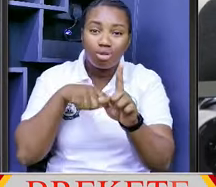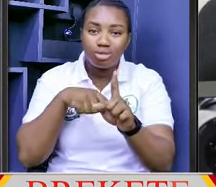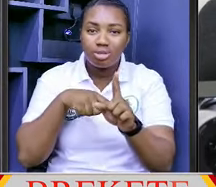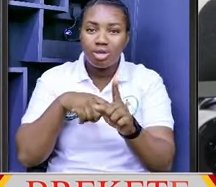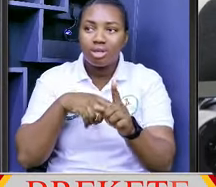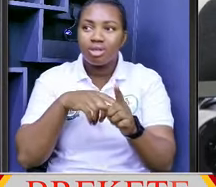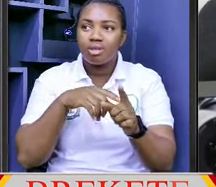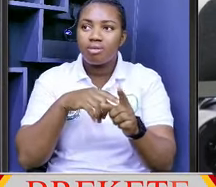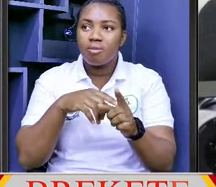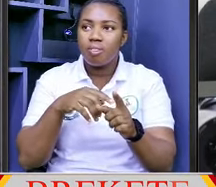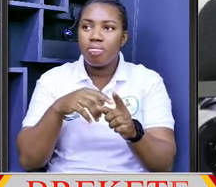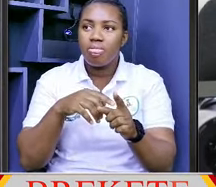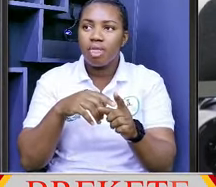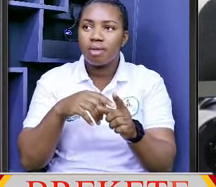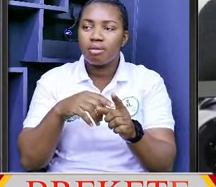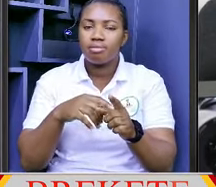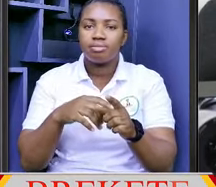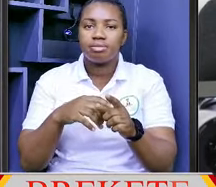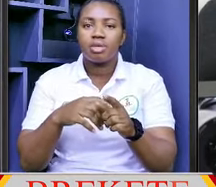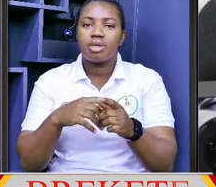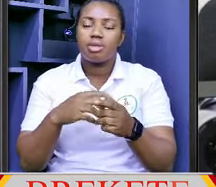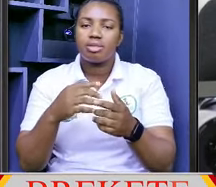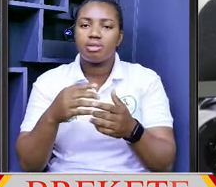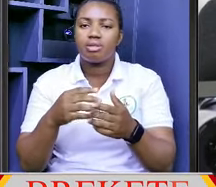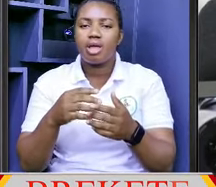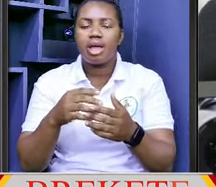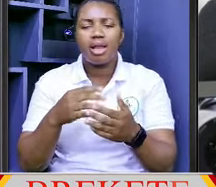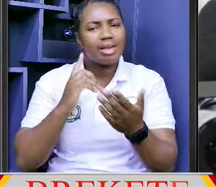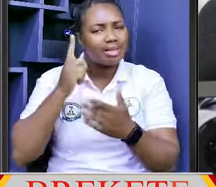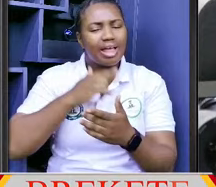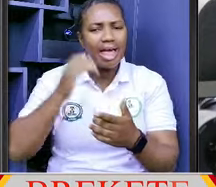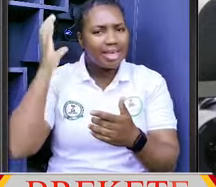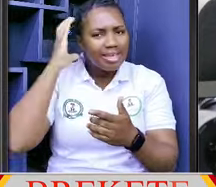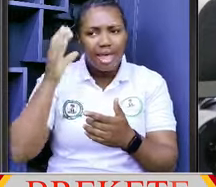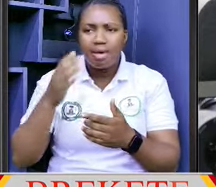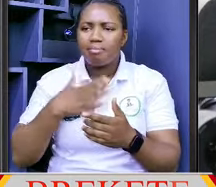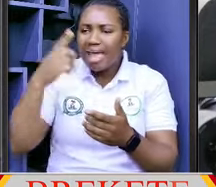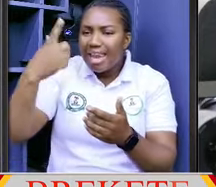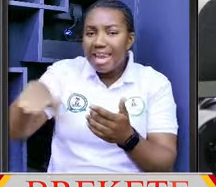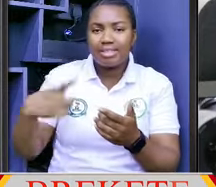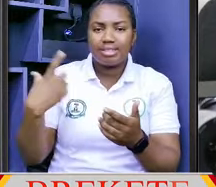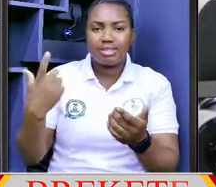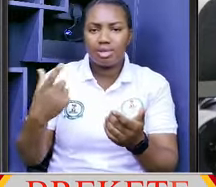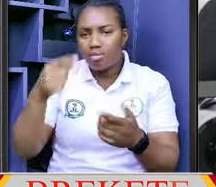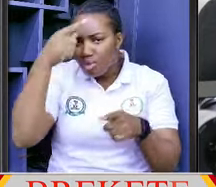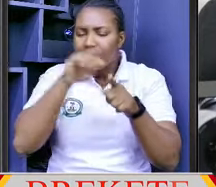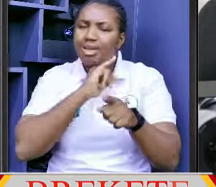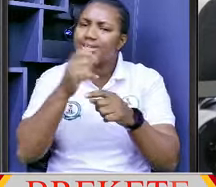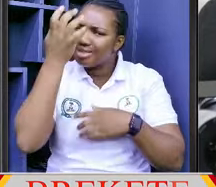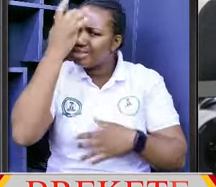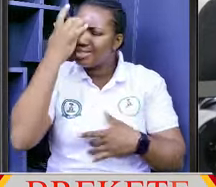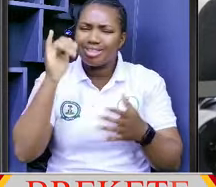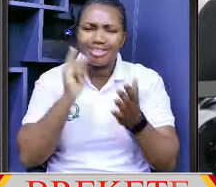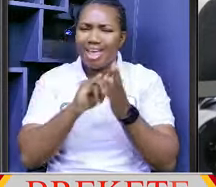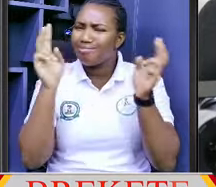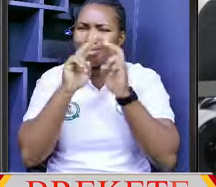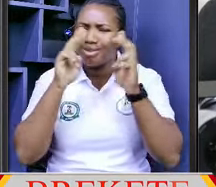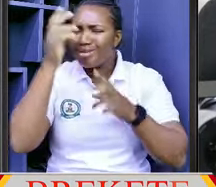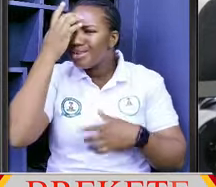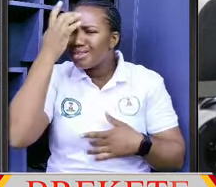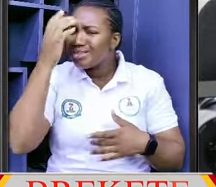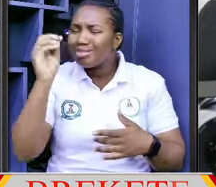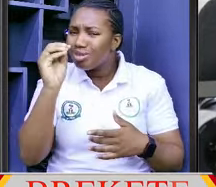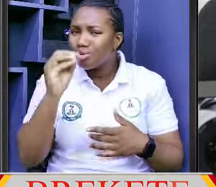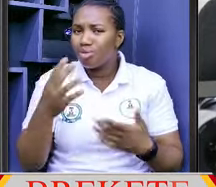senior brother? No, my late brother mm-hmm. that is sick. I said, what is happening that my brother is sick? They say, it's very sick, that in